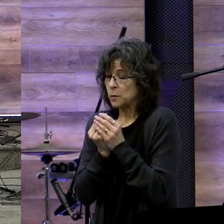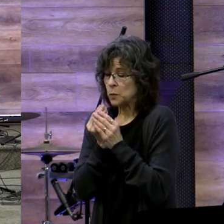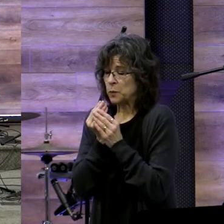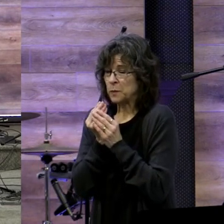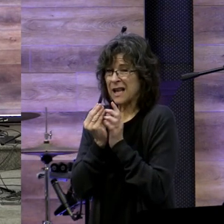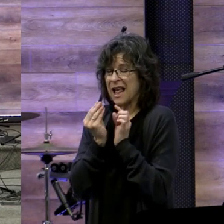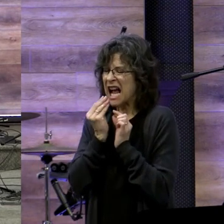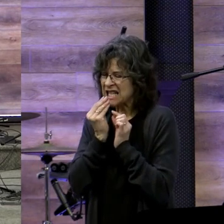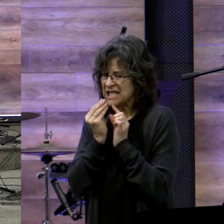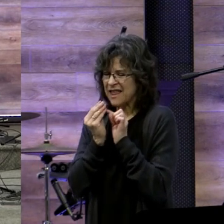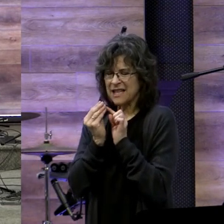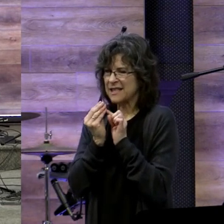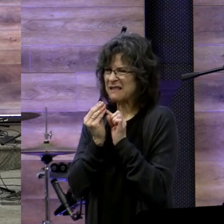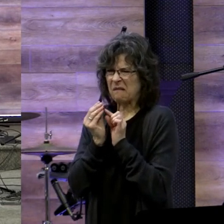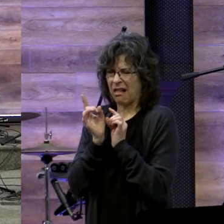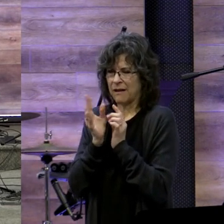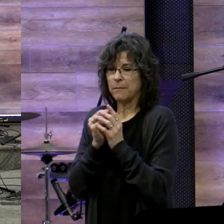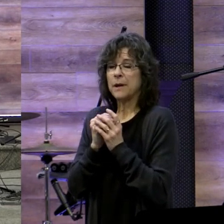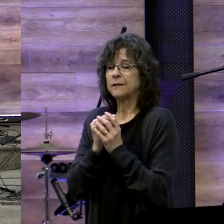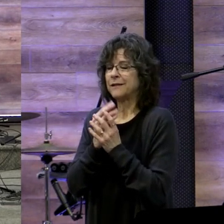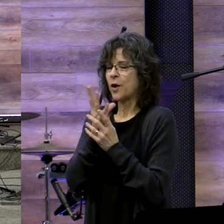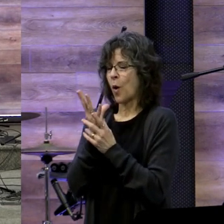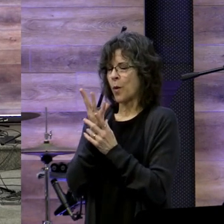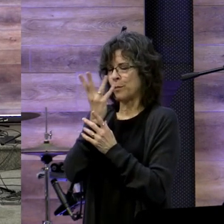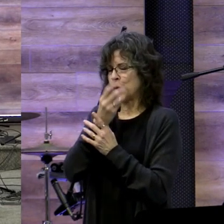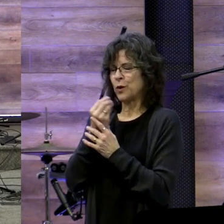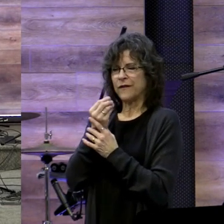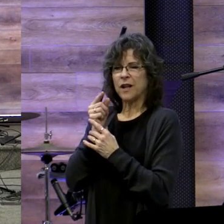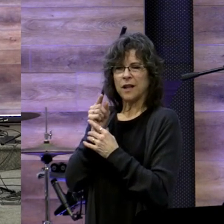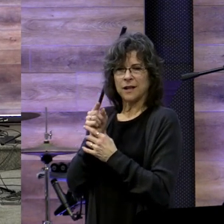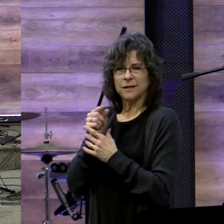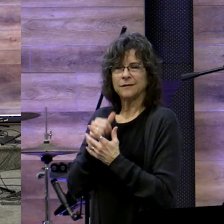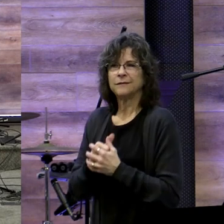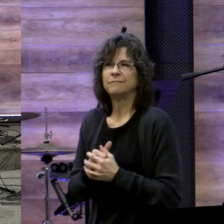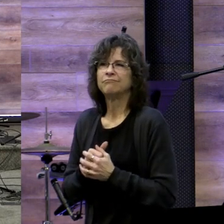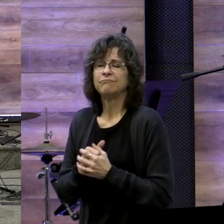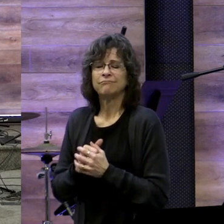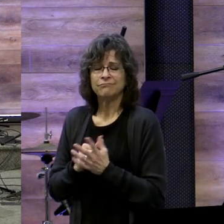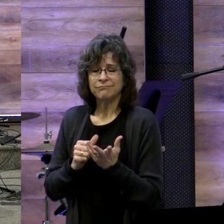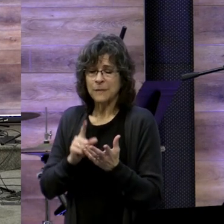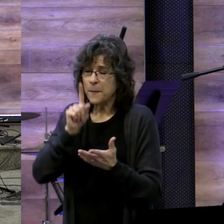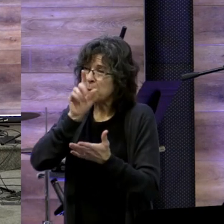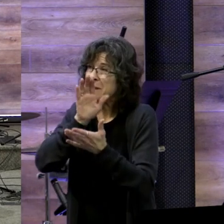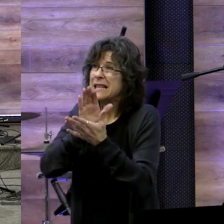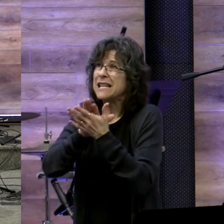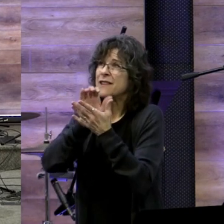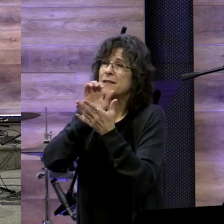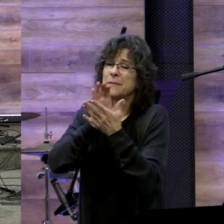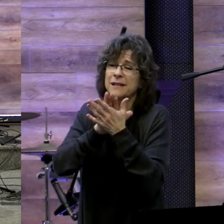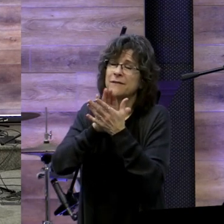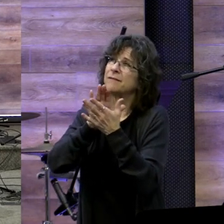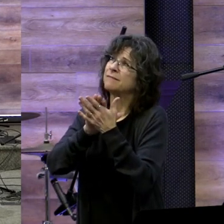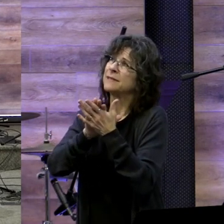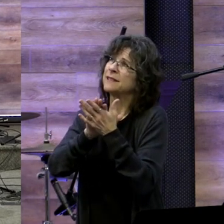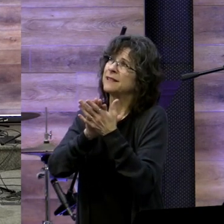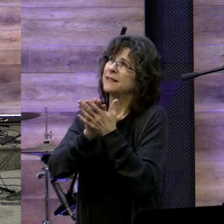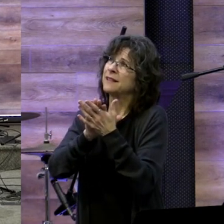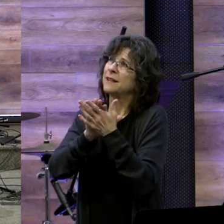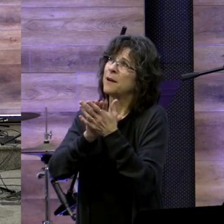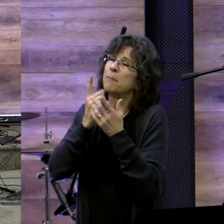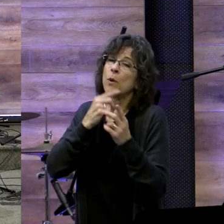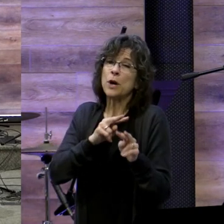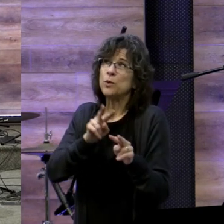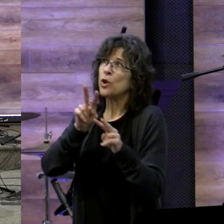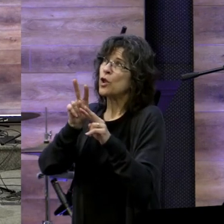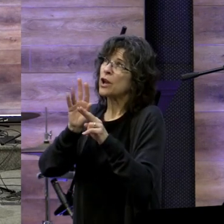but sweet will be the flower. Blind unbelief is sure to err and scan his work in vain. God